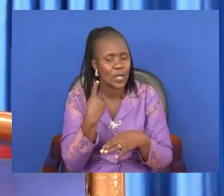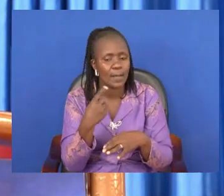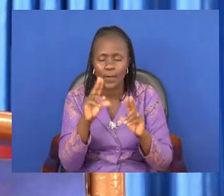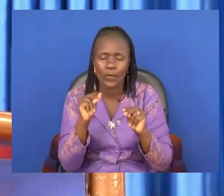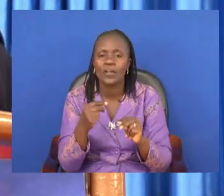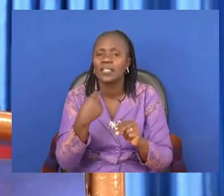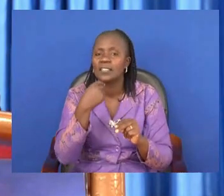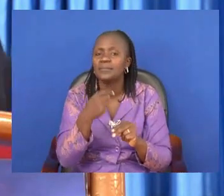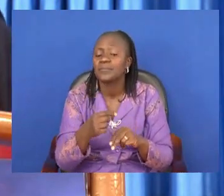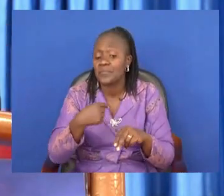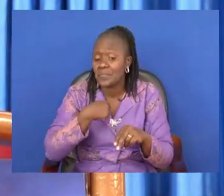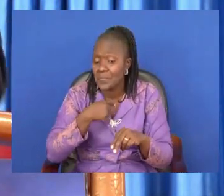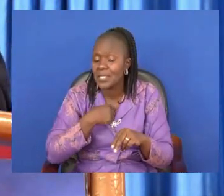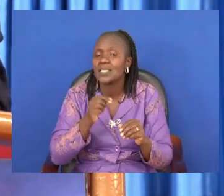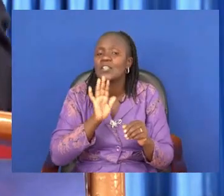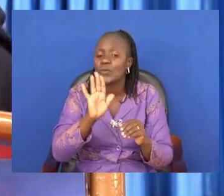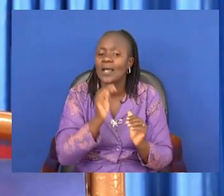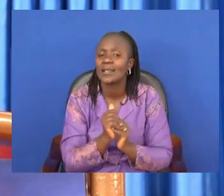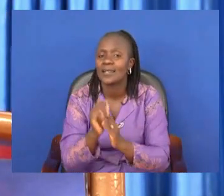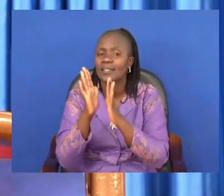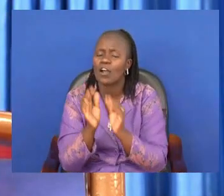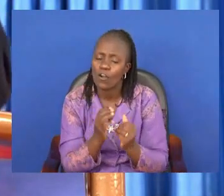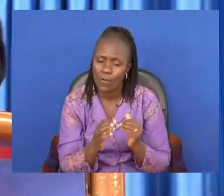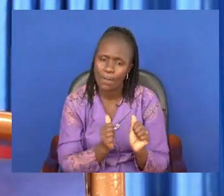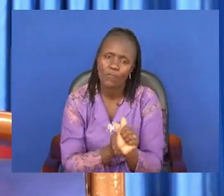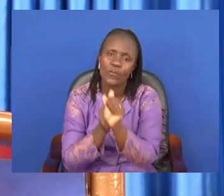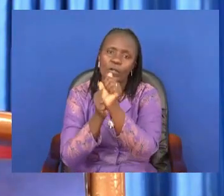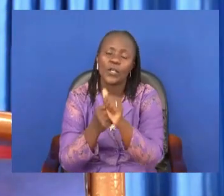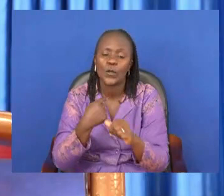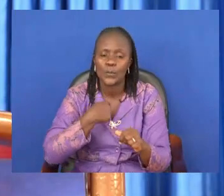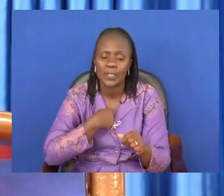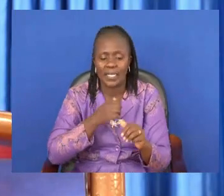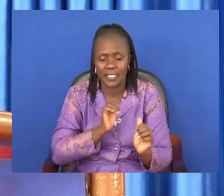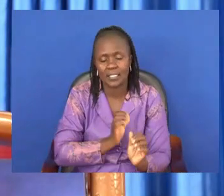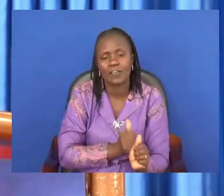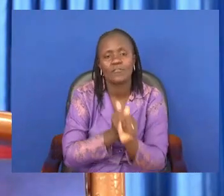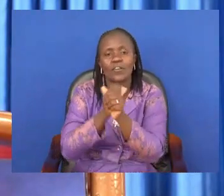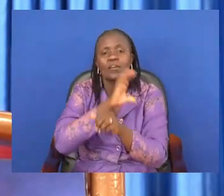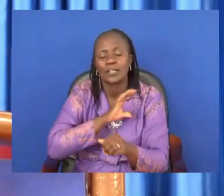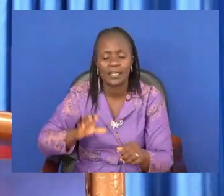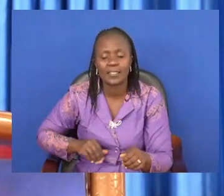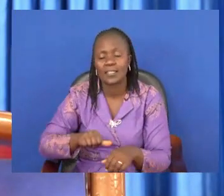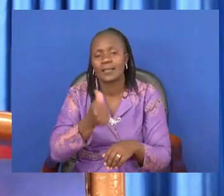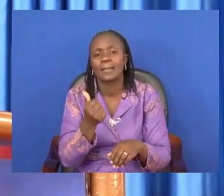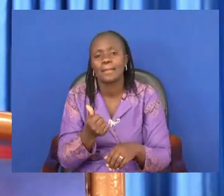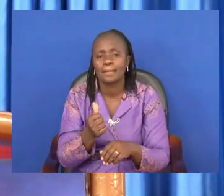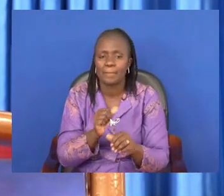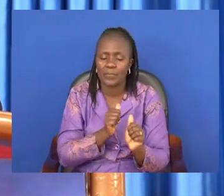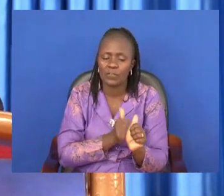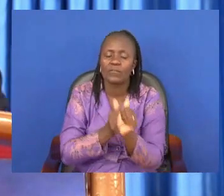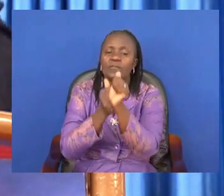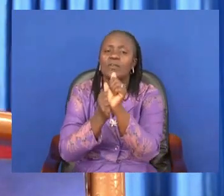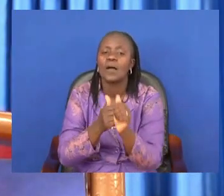also telling them, I am your leader. Follow me as I follow Christ. In other words, follow my